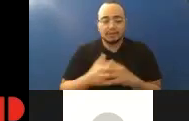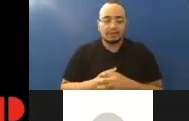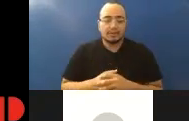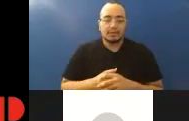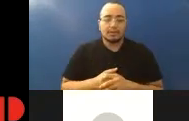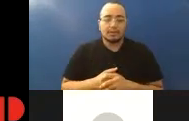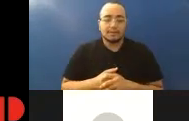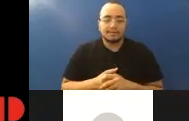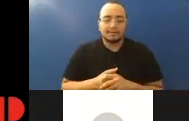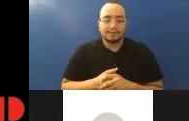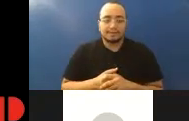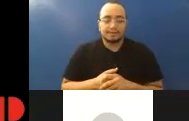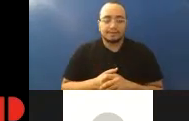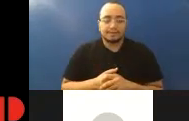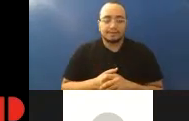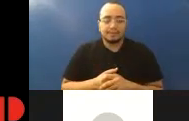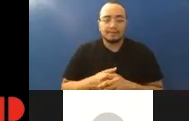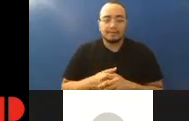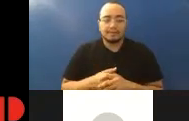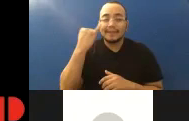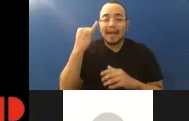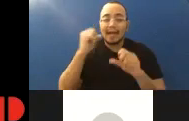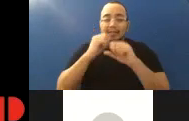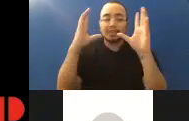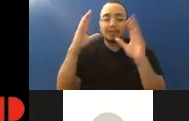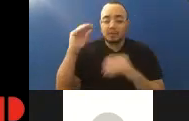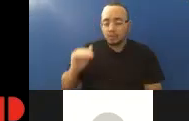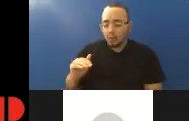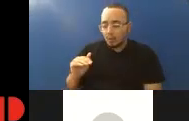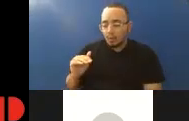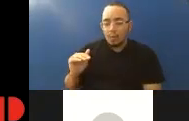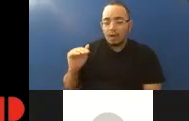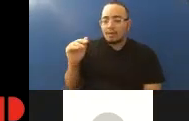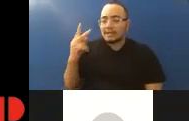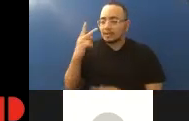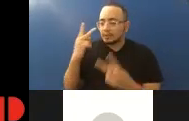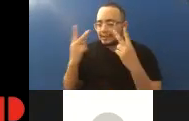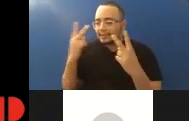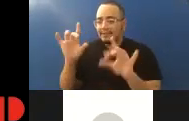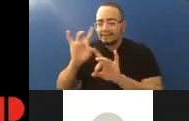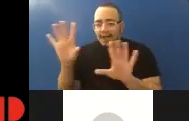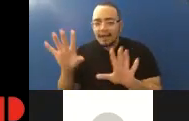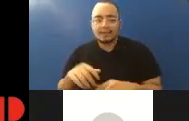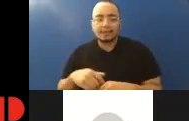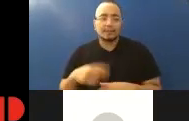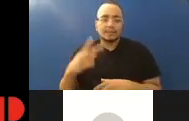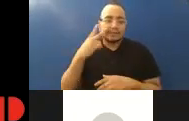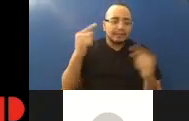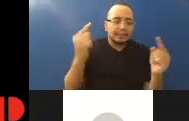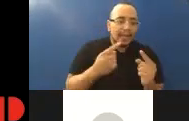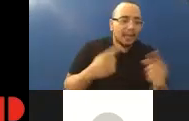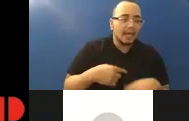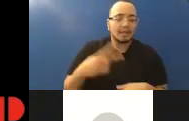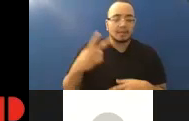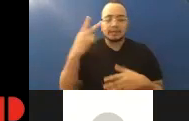When you grow up seeing certain things in your household, you internalize that, right? And so this is why a lot of our